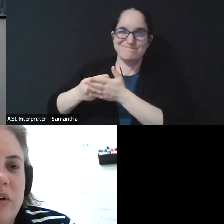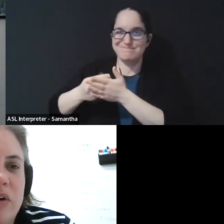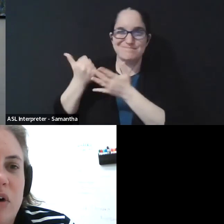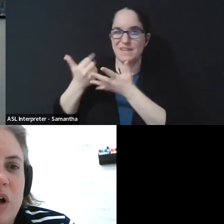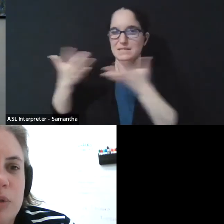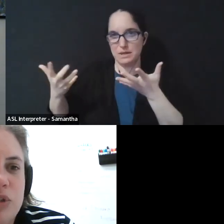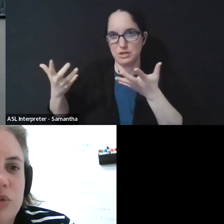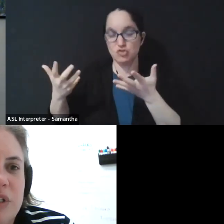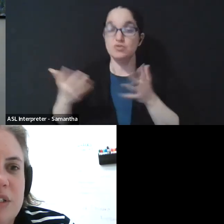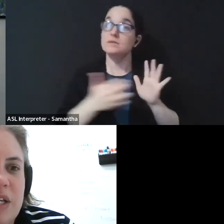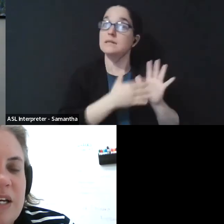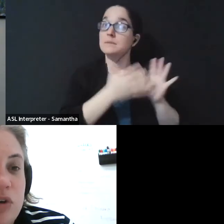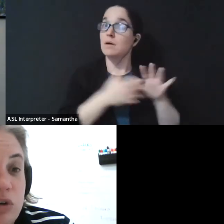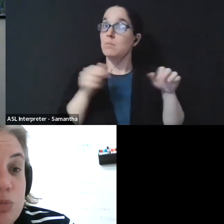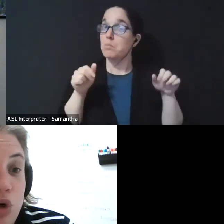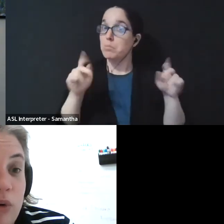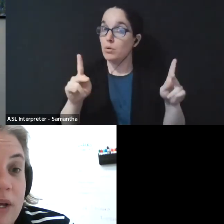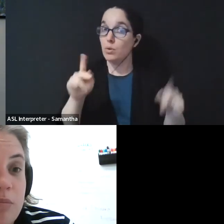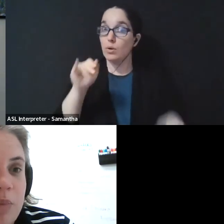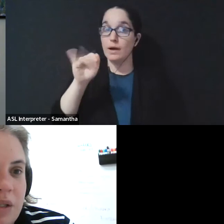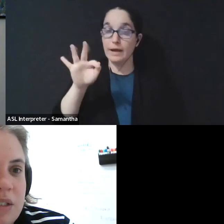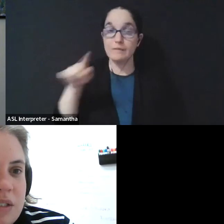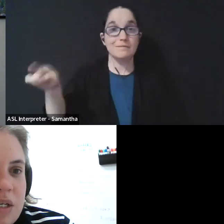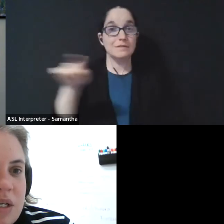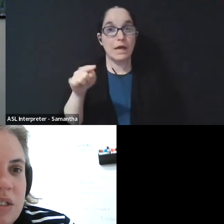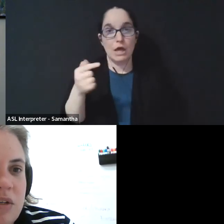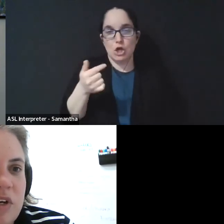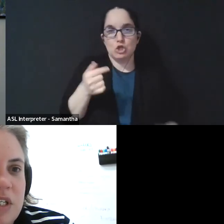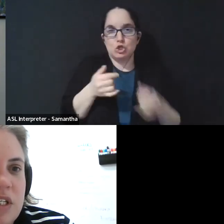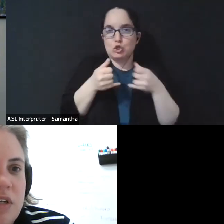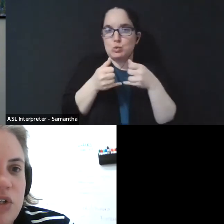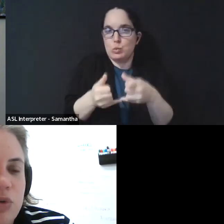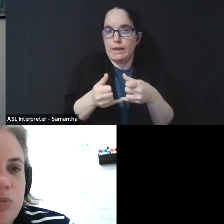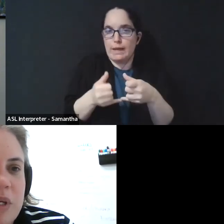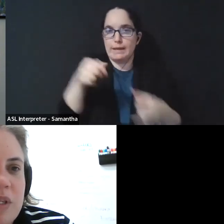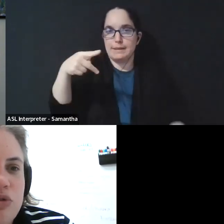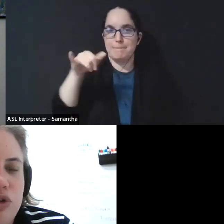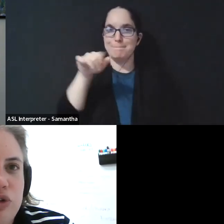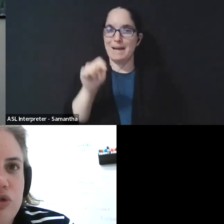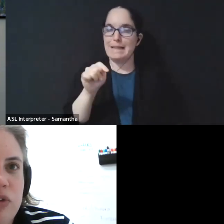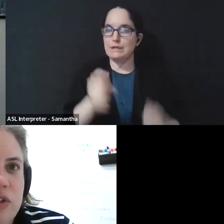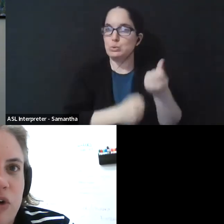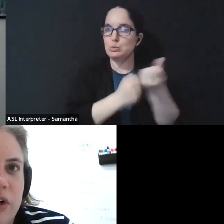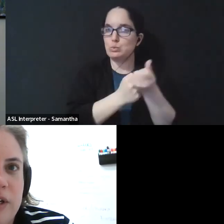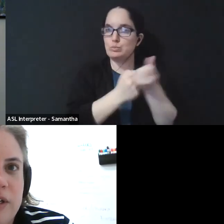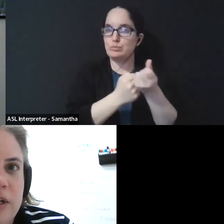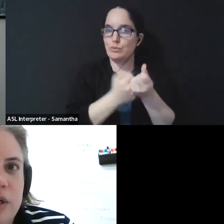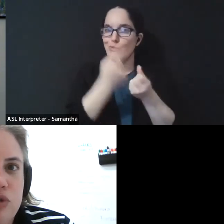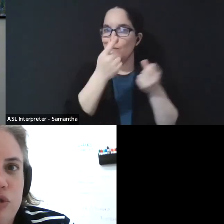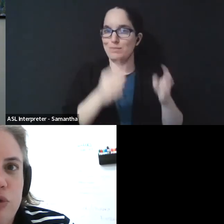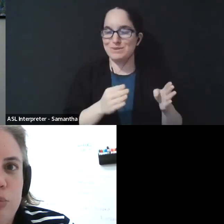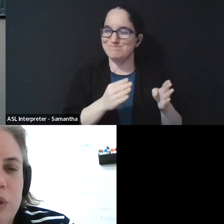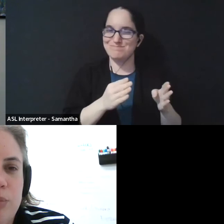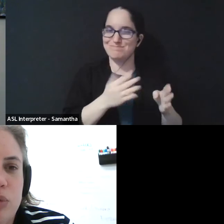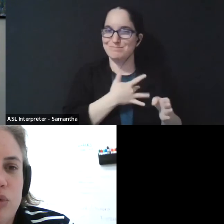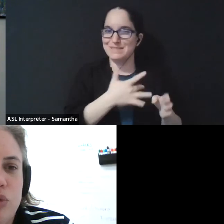Sometimes there are opportunities, like if there are small grant pilots, to fund individuals, but those are usually targeted